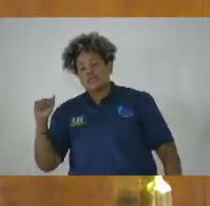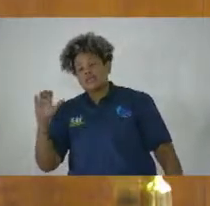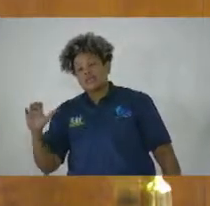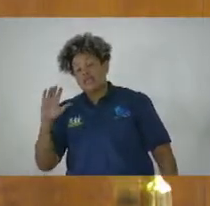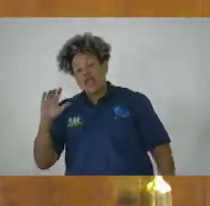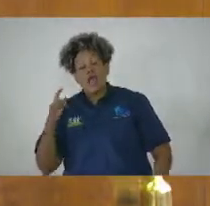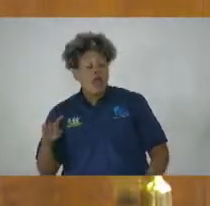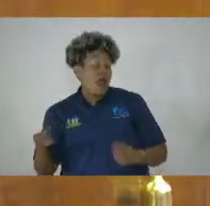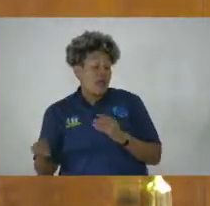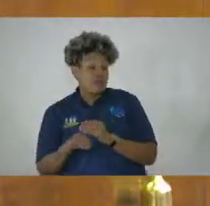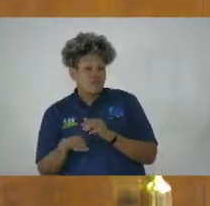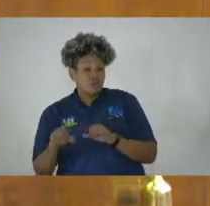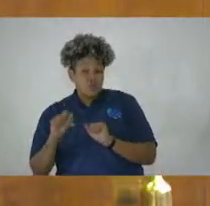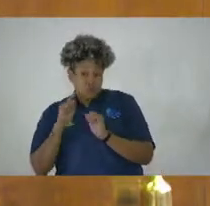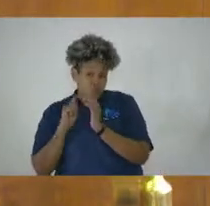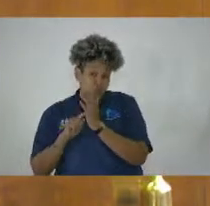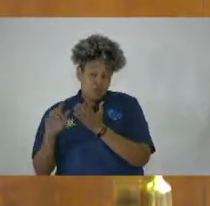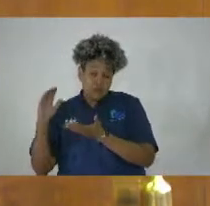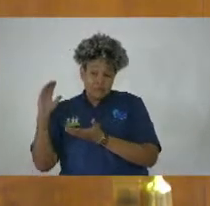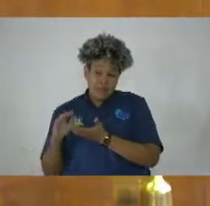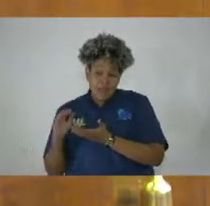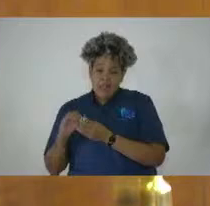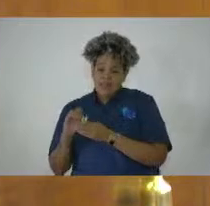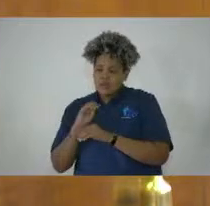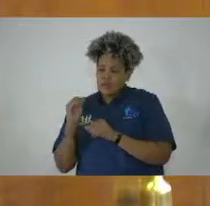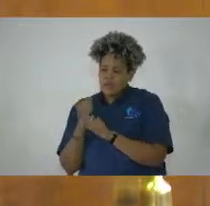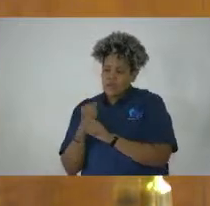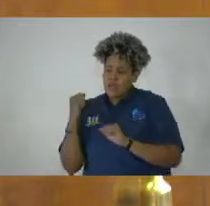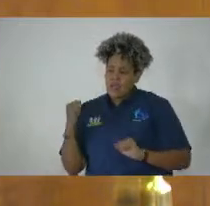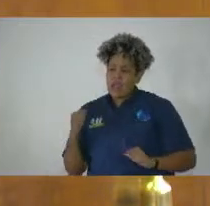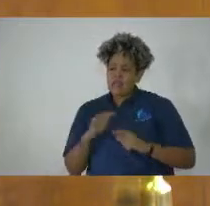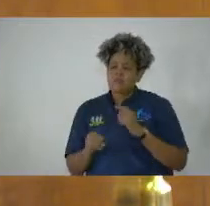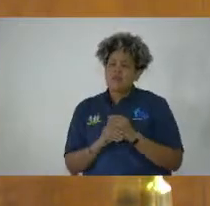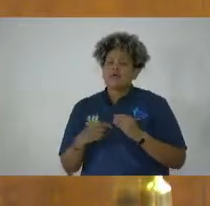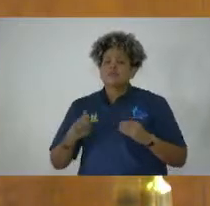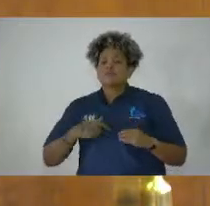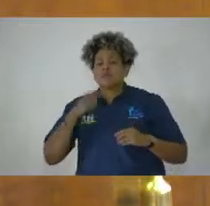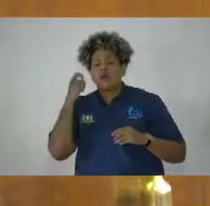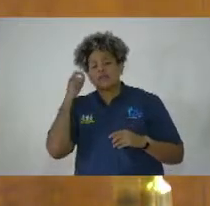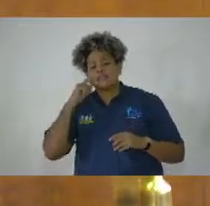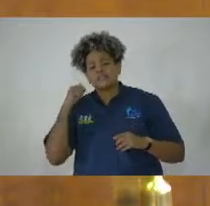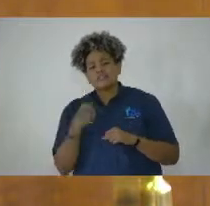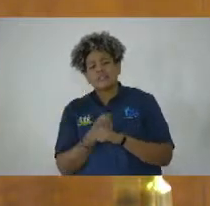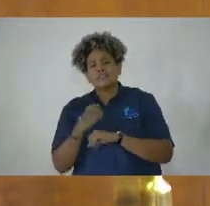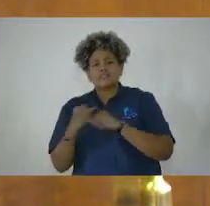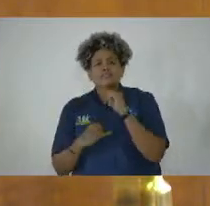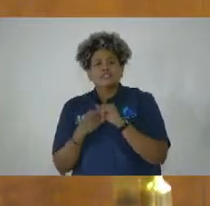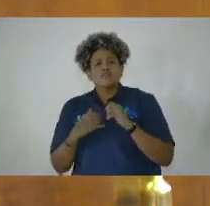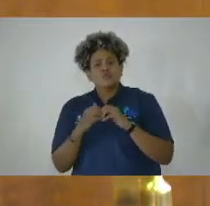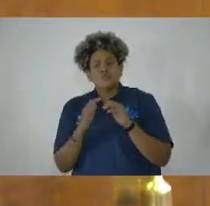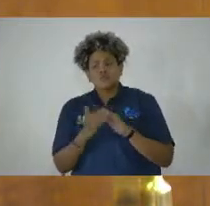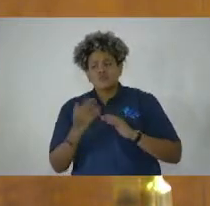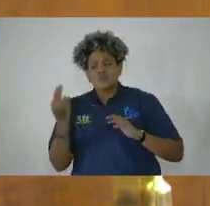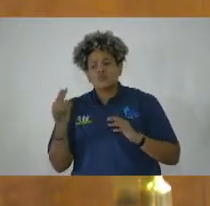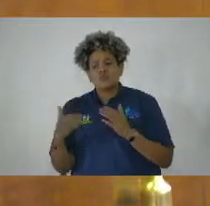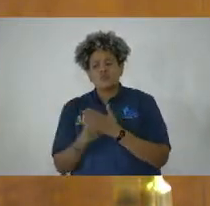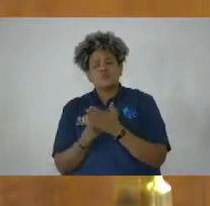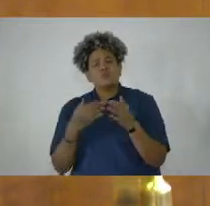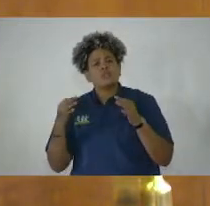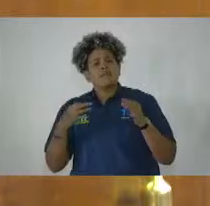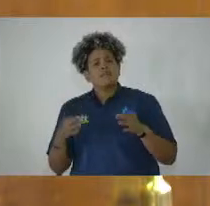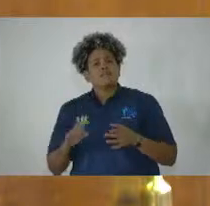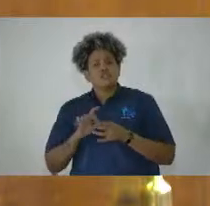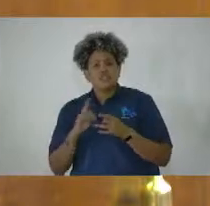PAAC took note of the decline in unemployment, but we understand that Statin is utilizing some new definitions